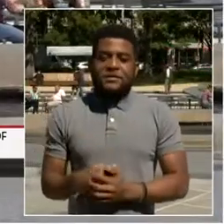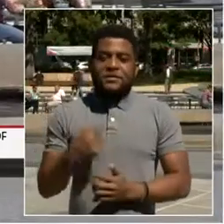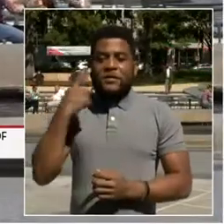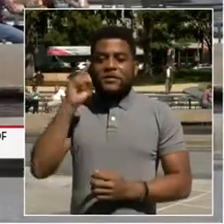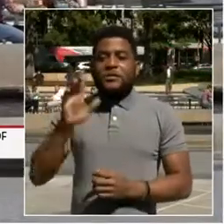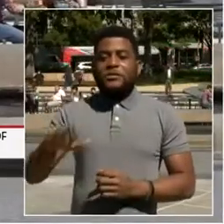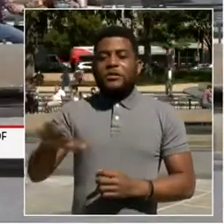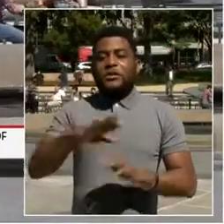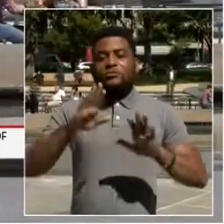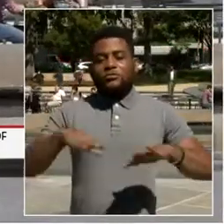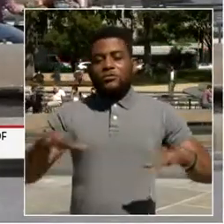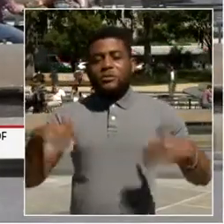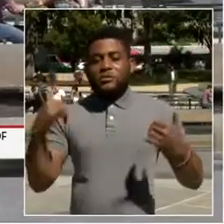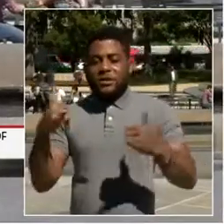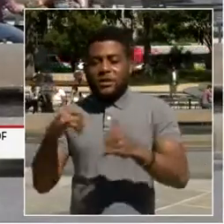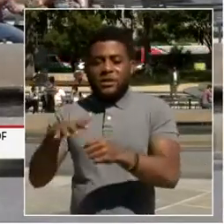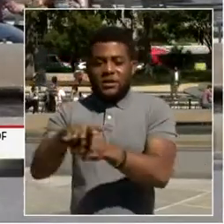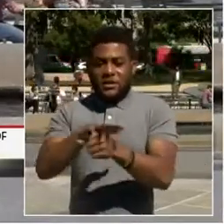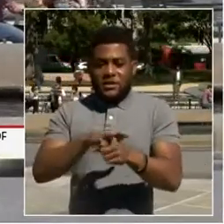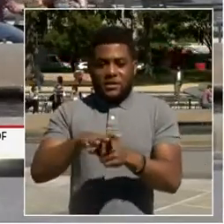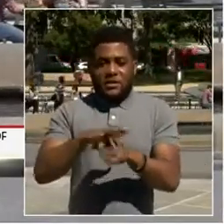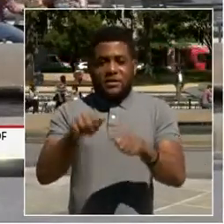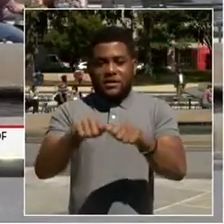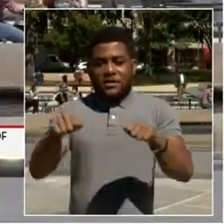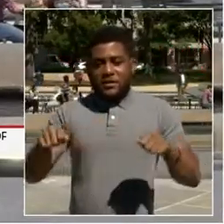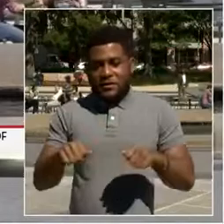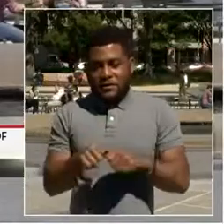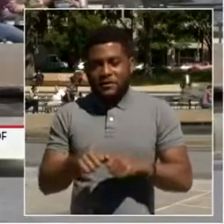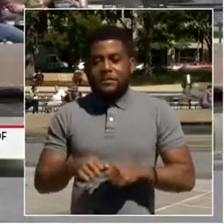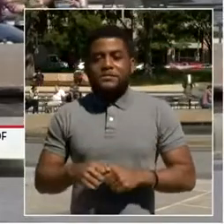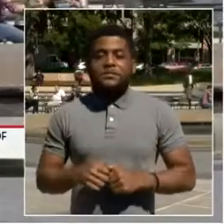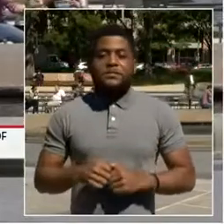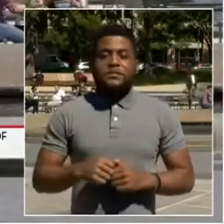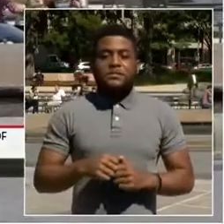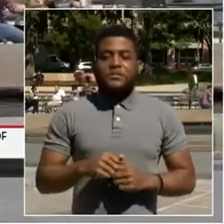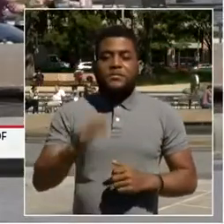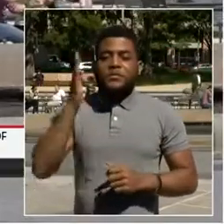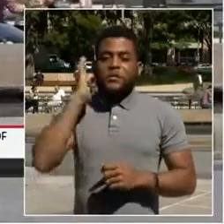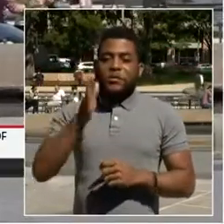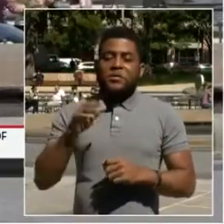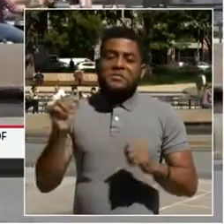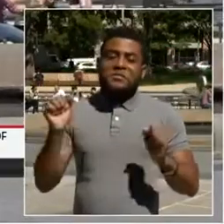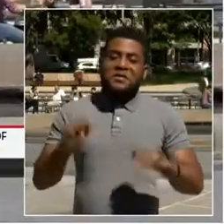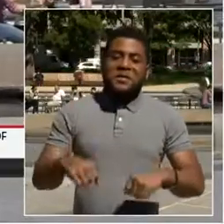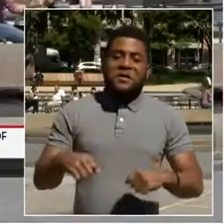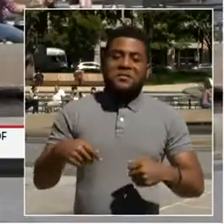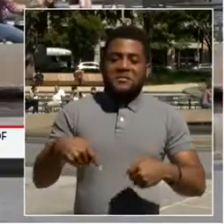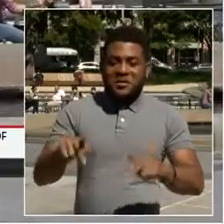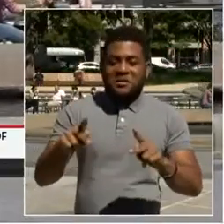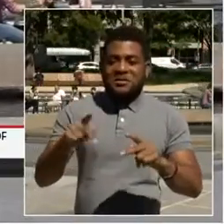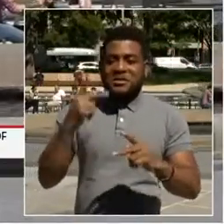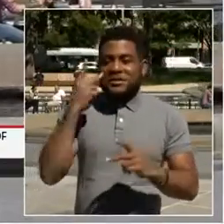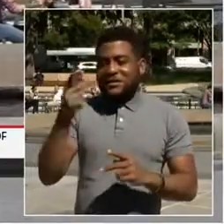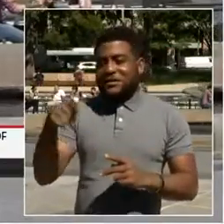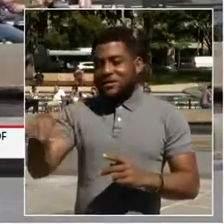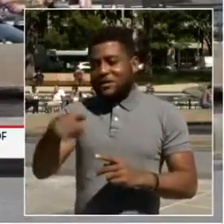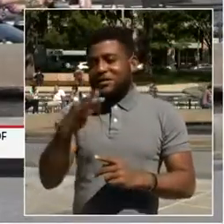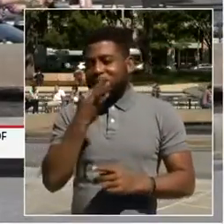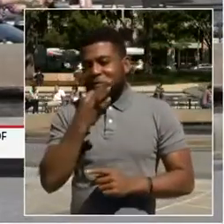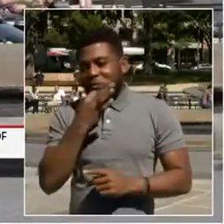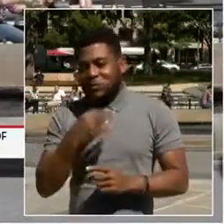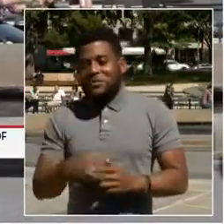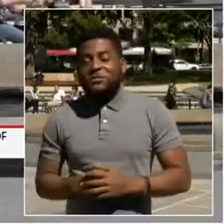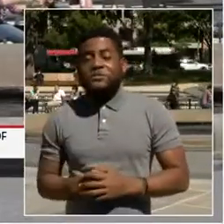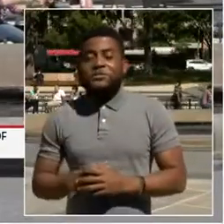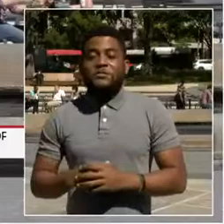our continued partnership with Planet World, and you're going to have an opportunity to see the children's play garden soon. Before I announce